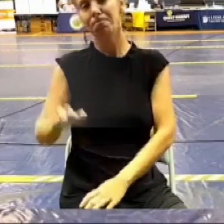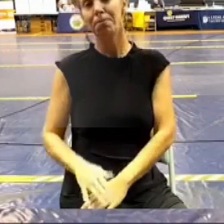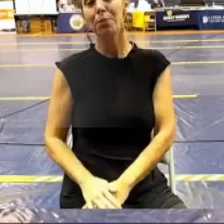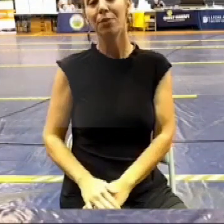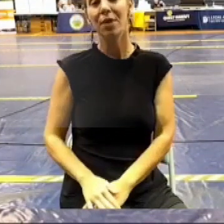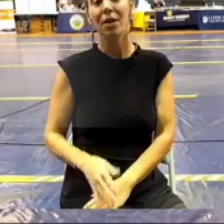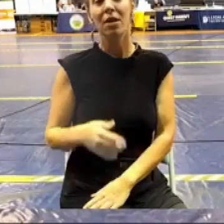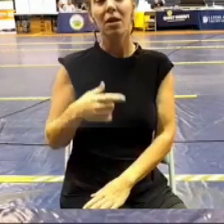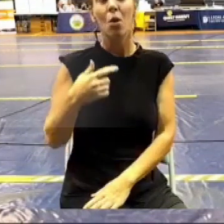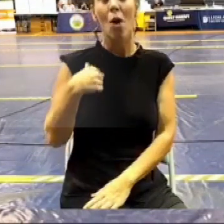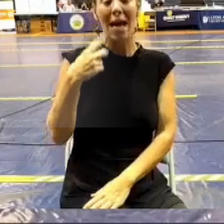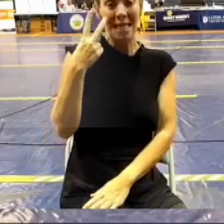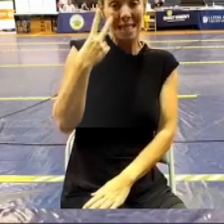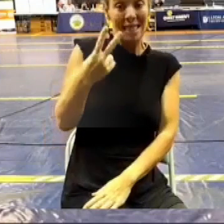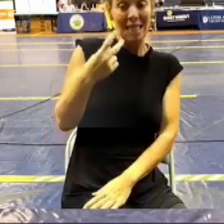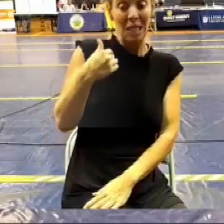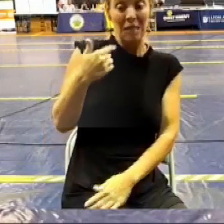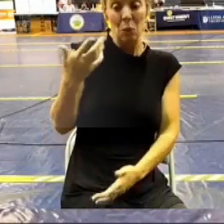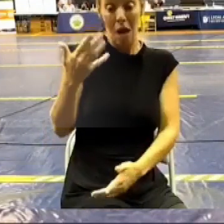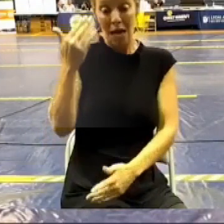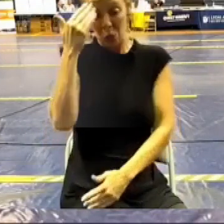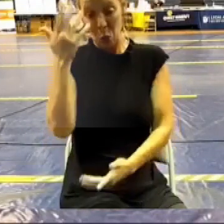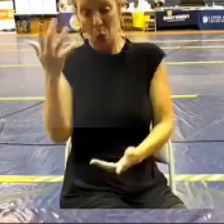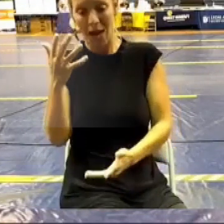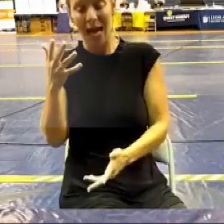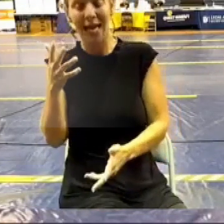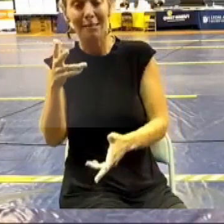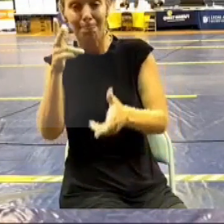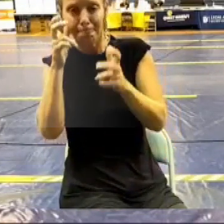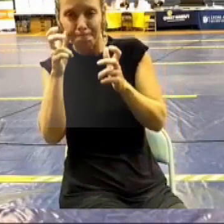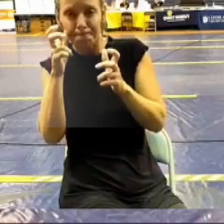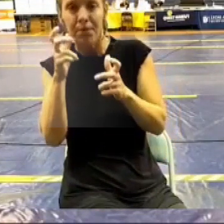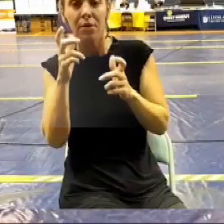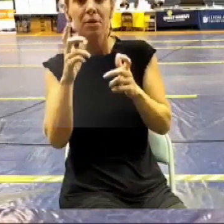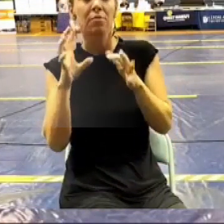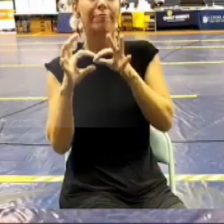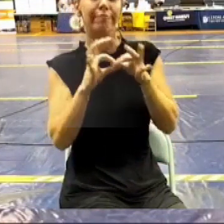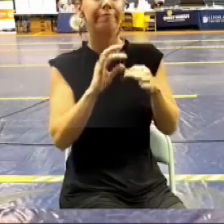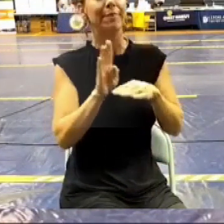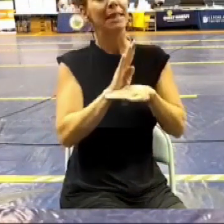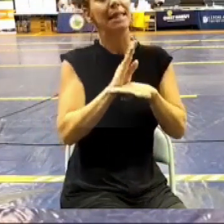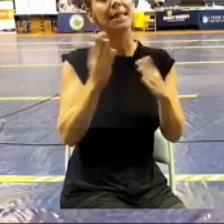see, know, and hear concerning business on West Maui.